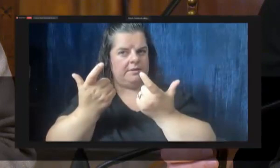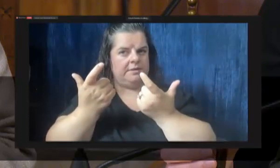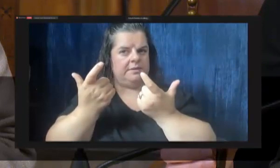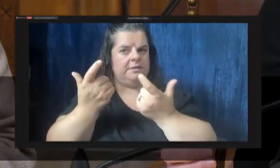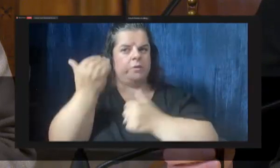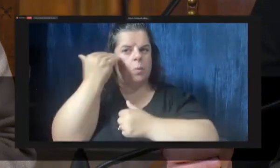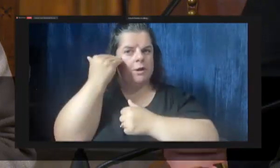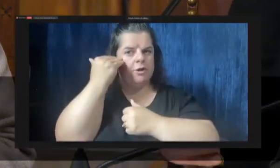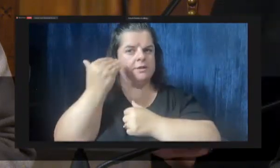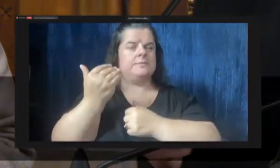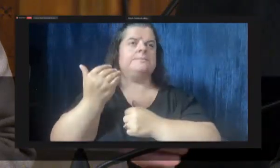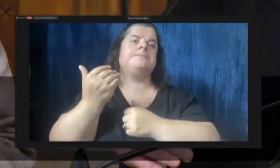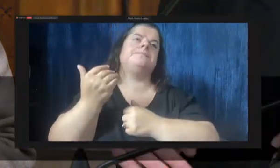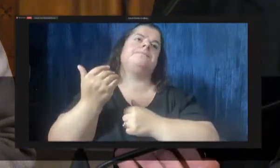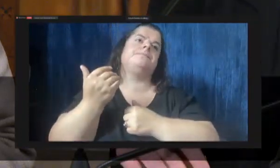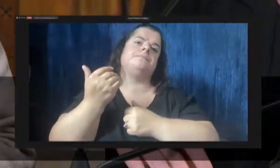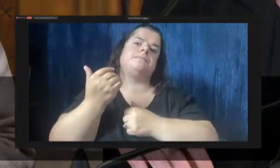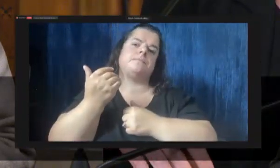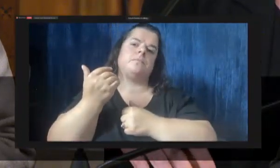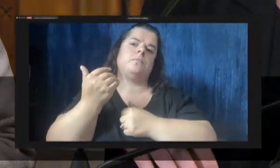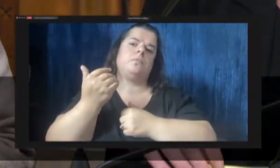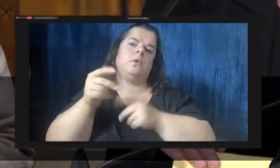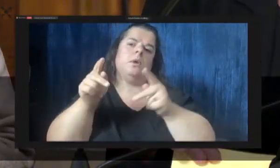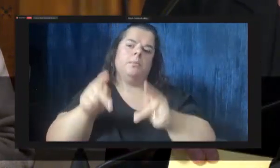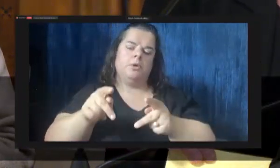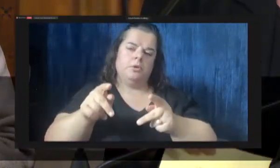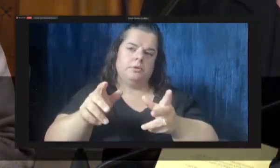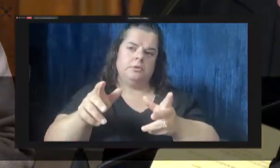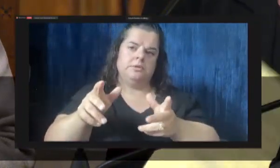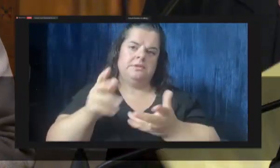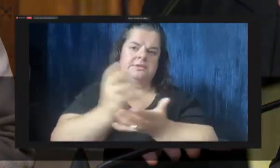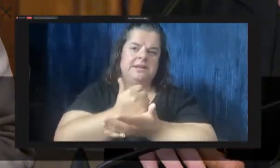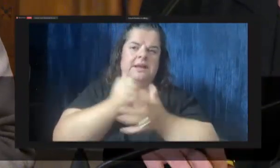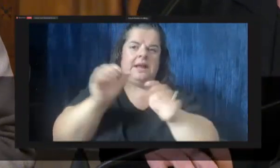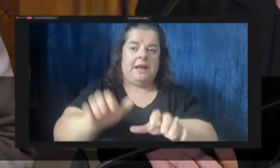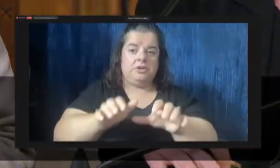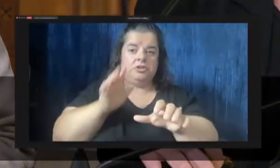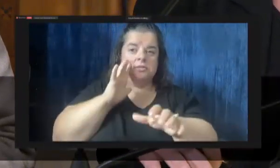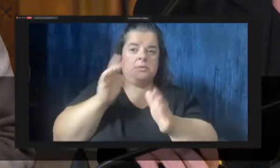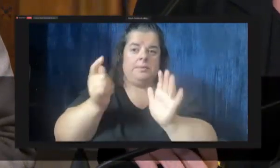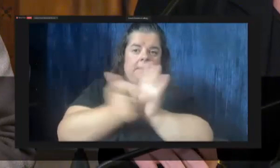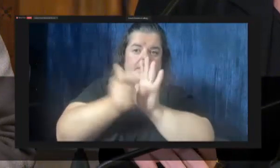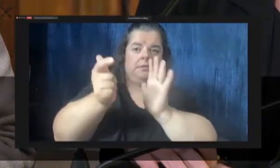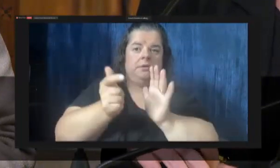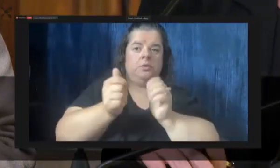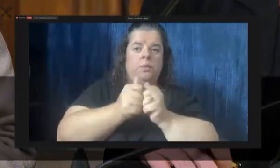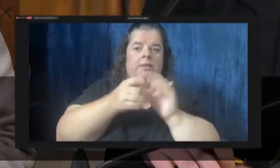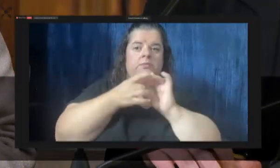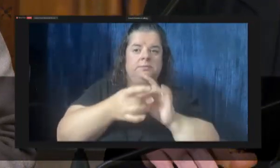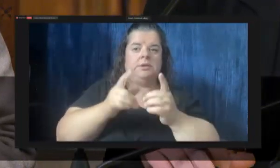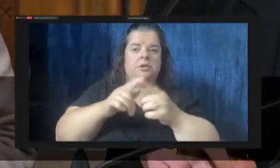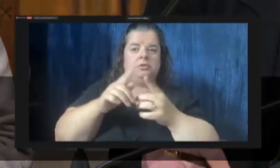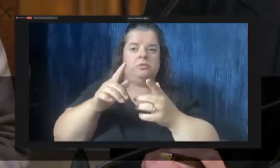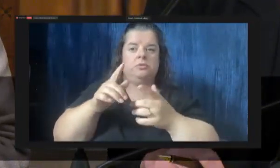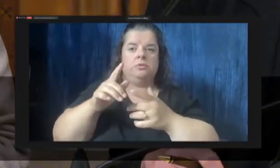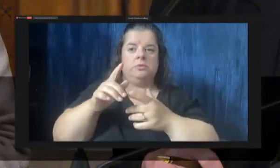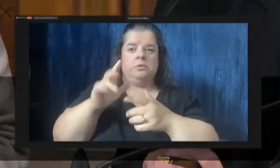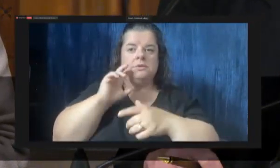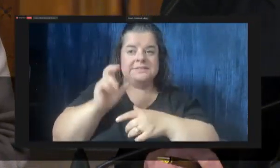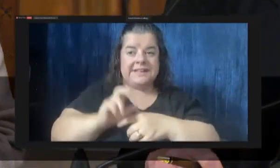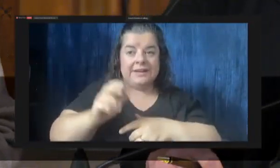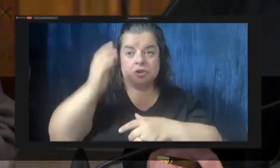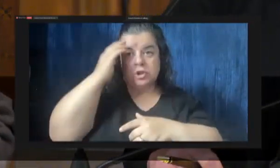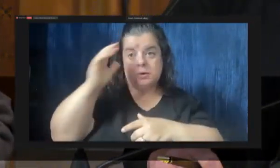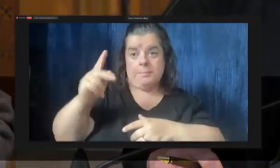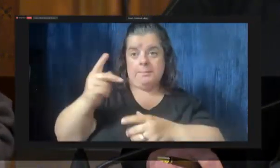awareness that persons may take sex actions that are prohibited in this section with respect only to snakes known to be poisonous. So